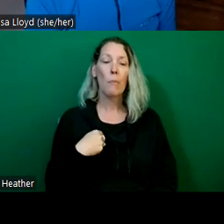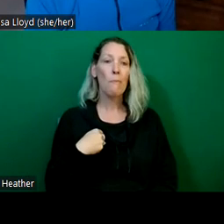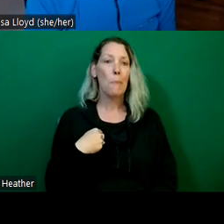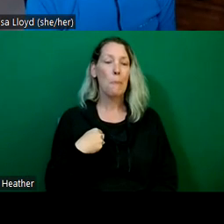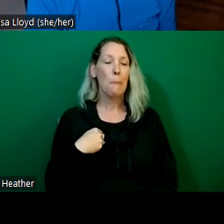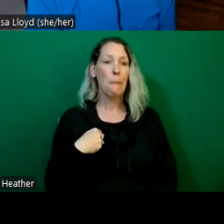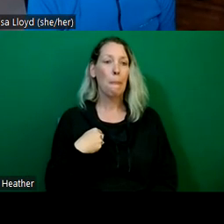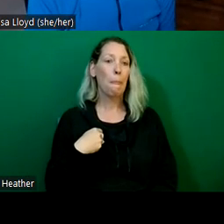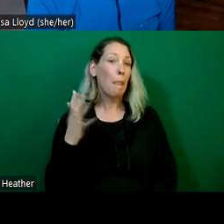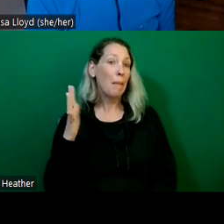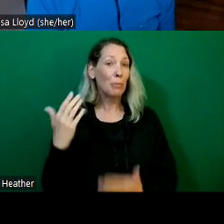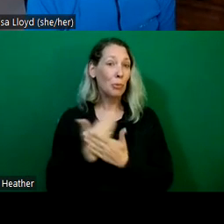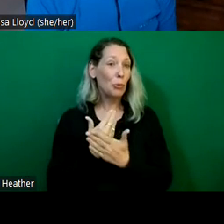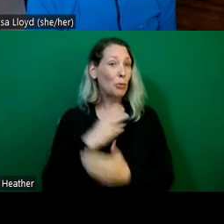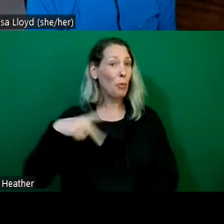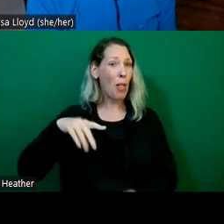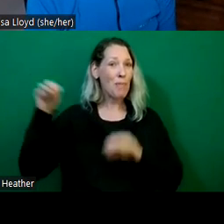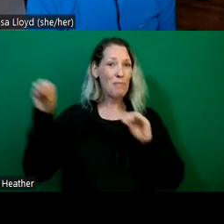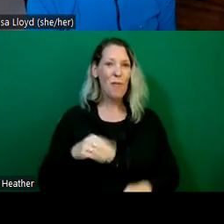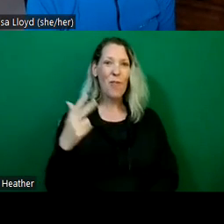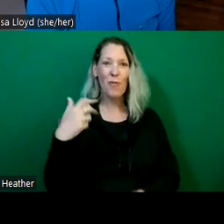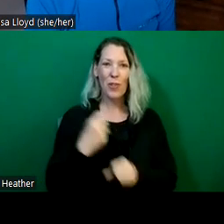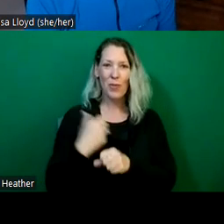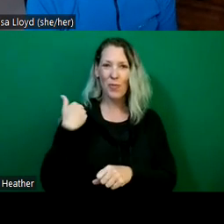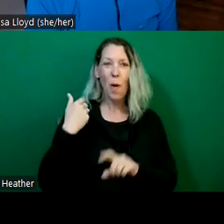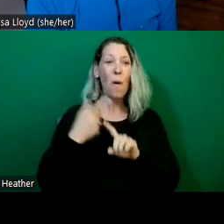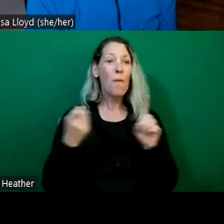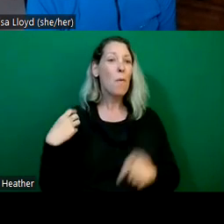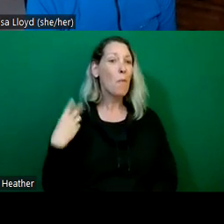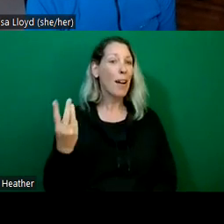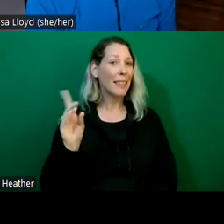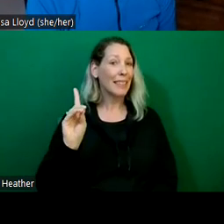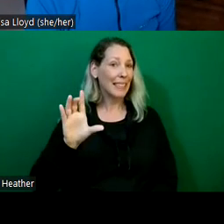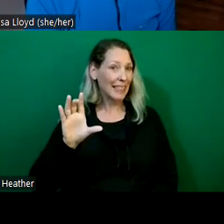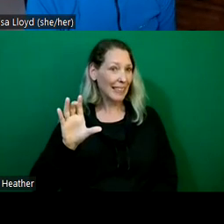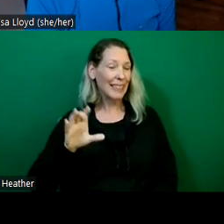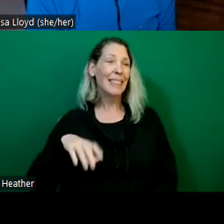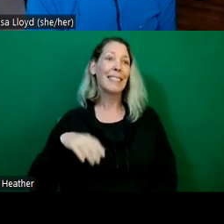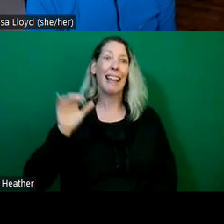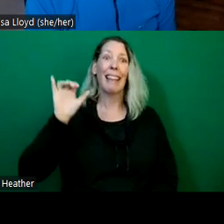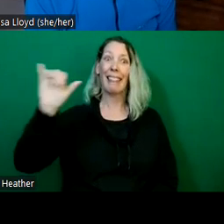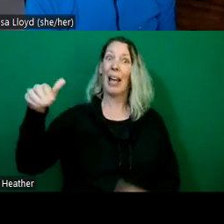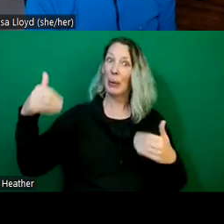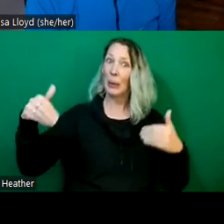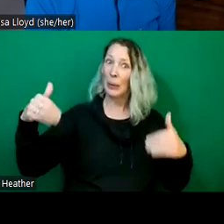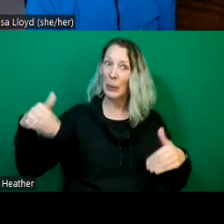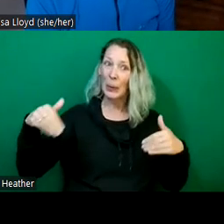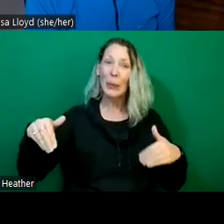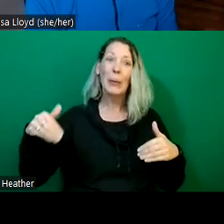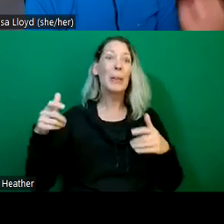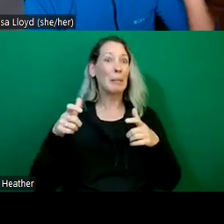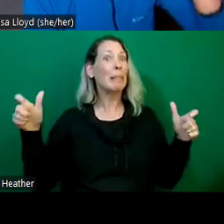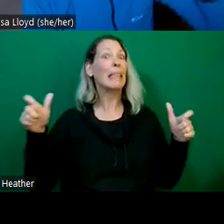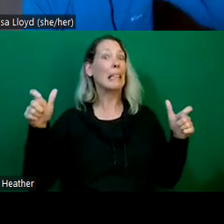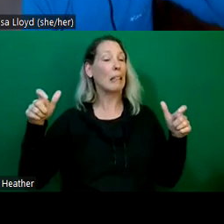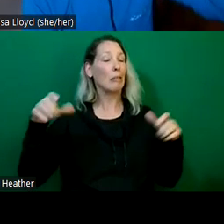am somewhat new to Portland. I moved here 3 years ago from Washington, D.C. which is a very heavily policed region of the